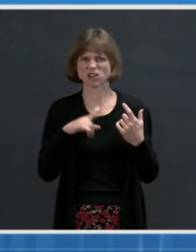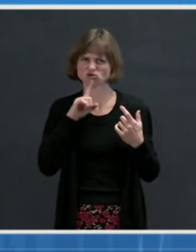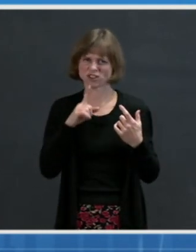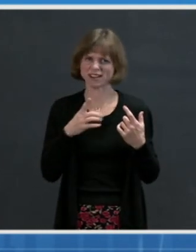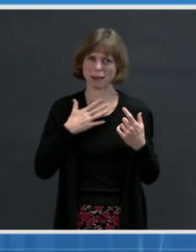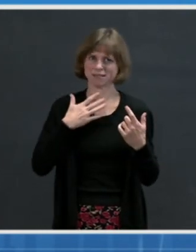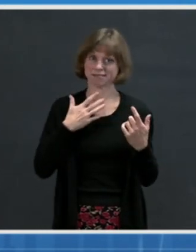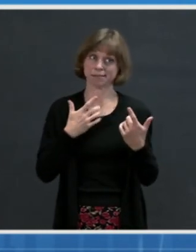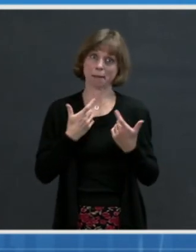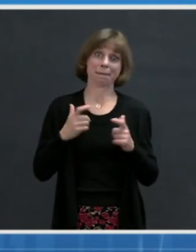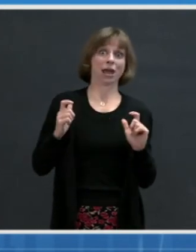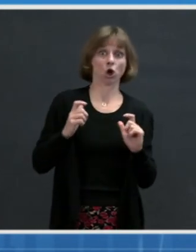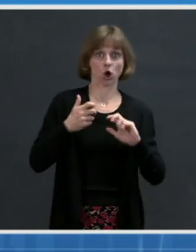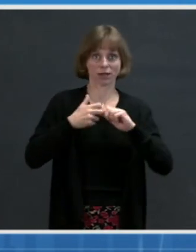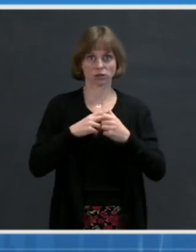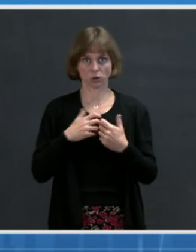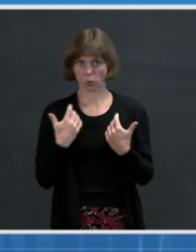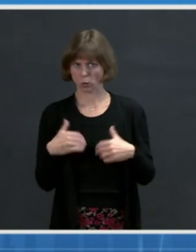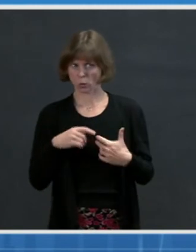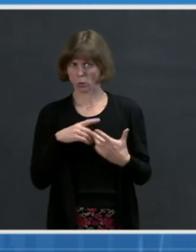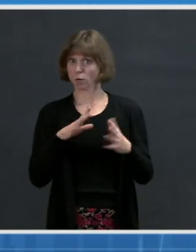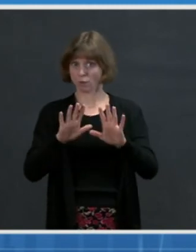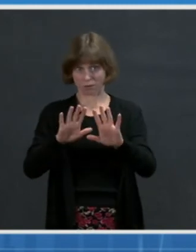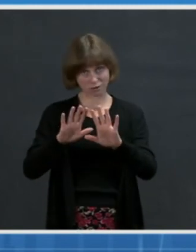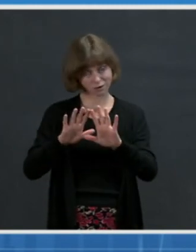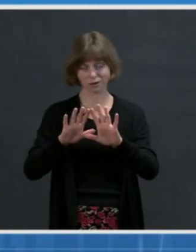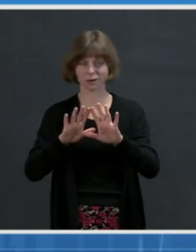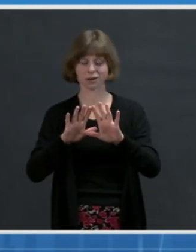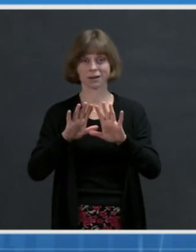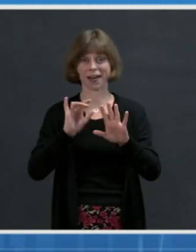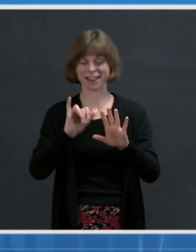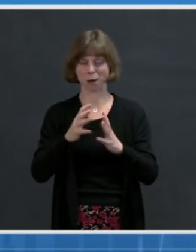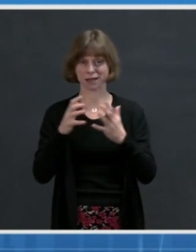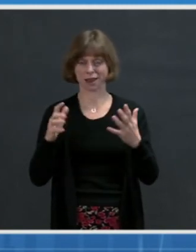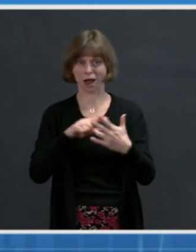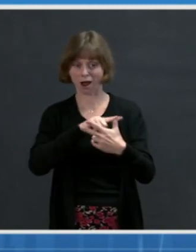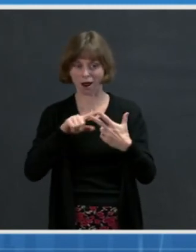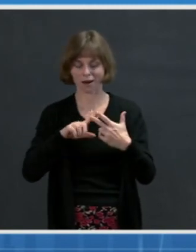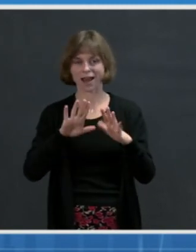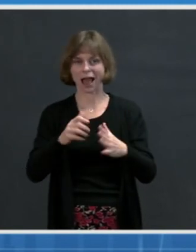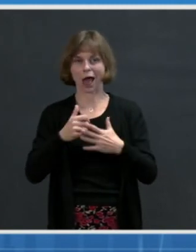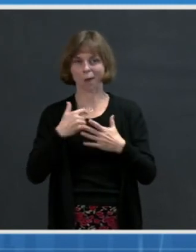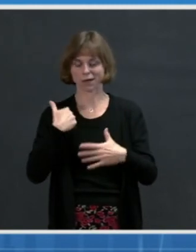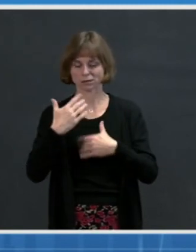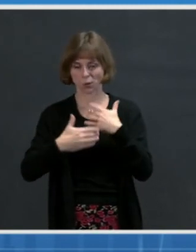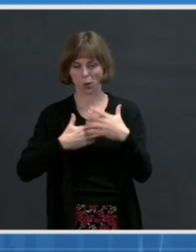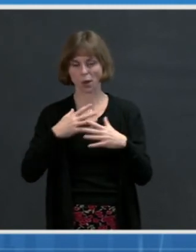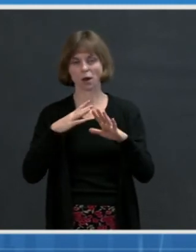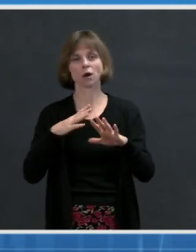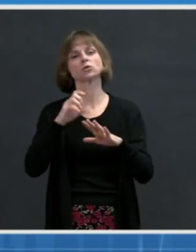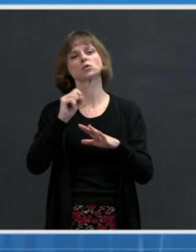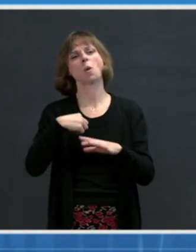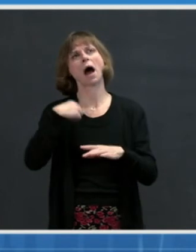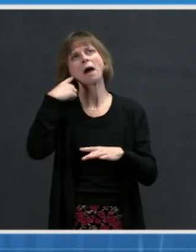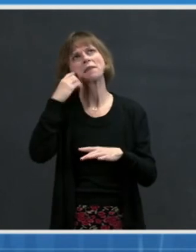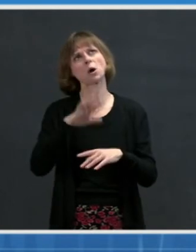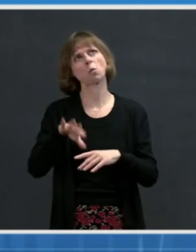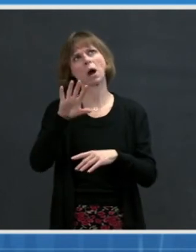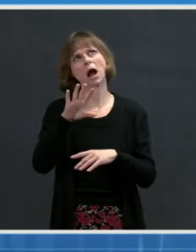you. Good. That was a lot at once. You have to help me here as we go along. But I think my exact language yesterday was around 2 million